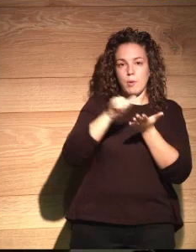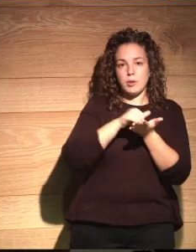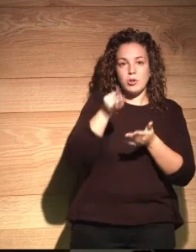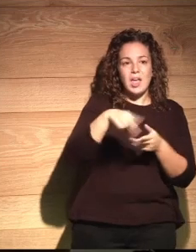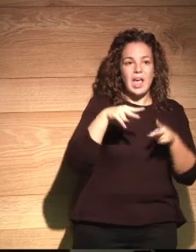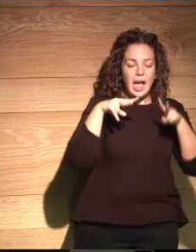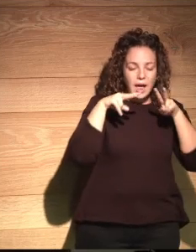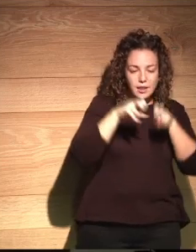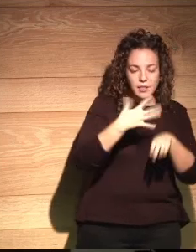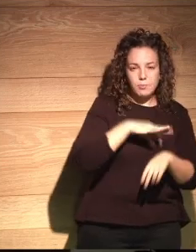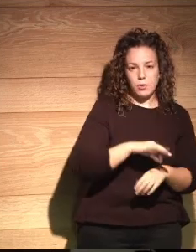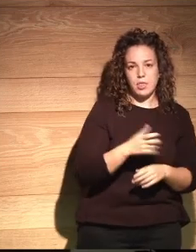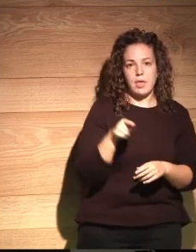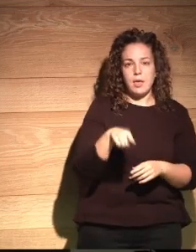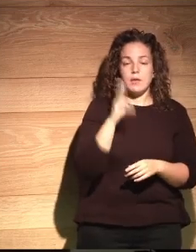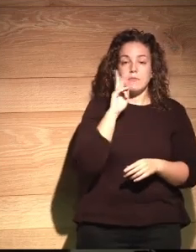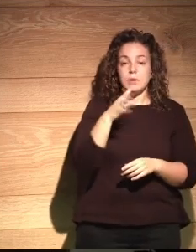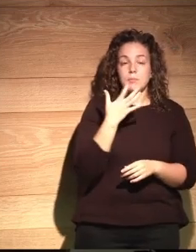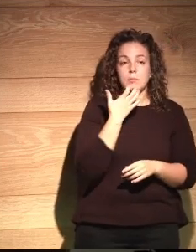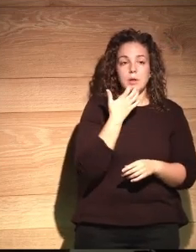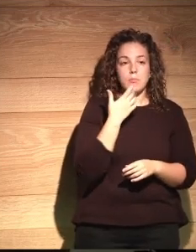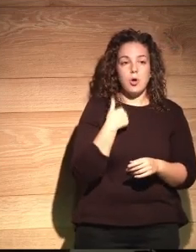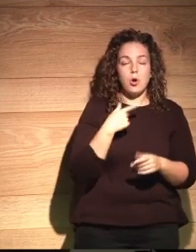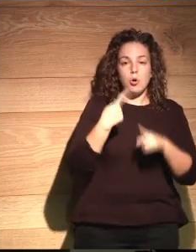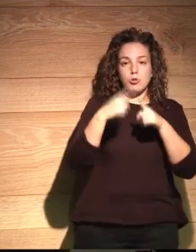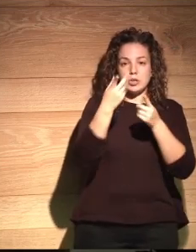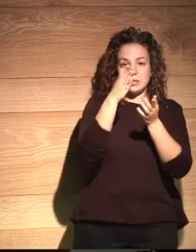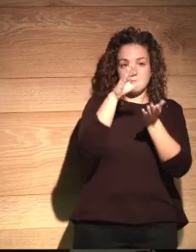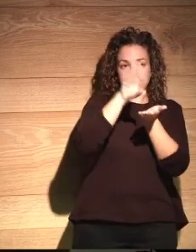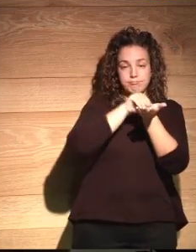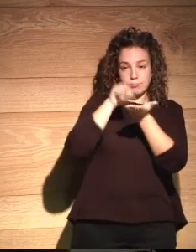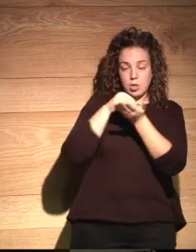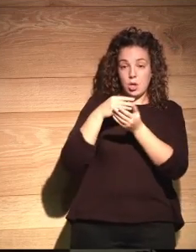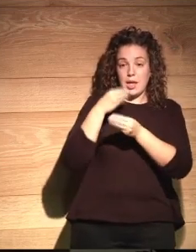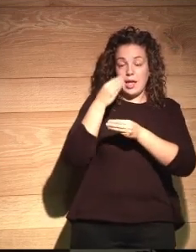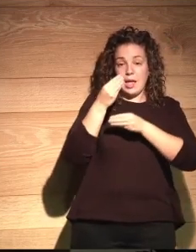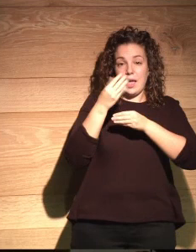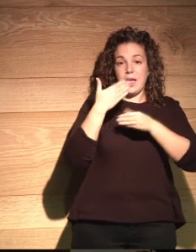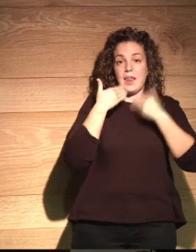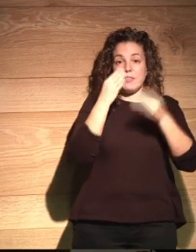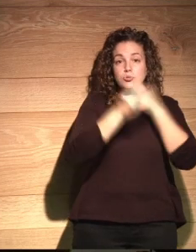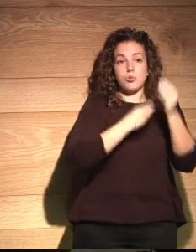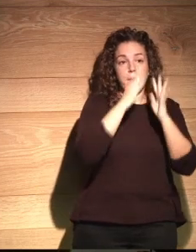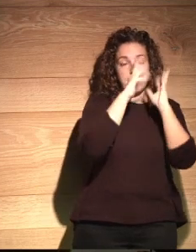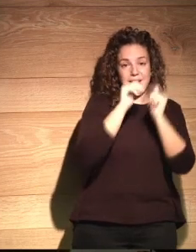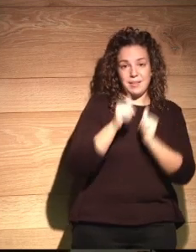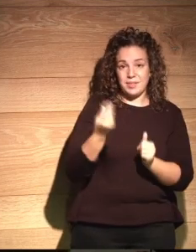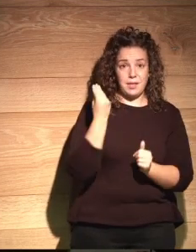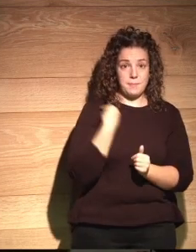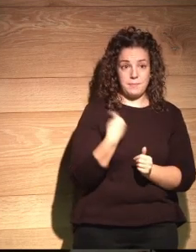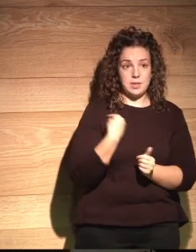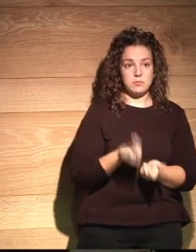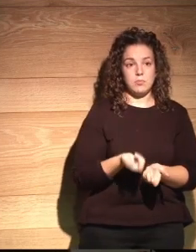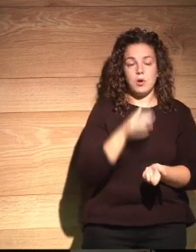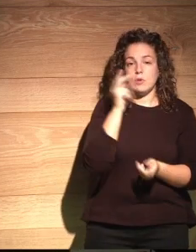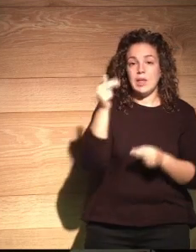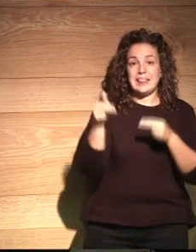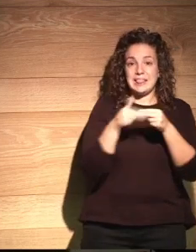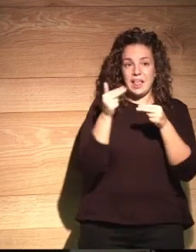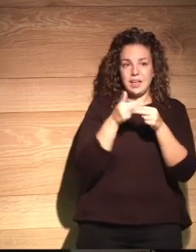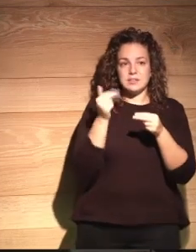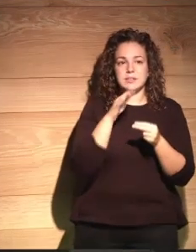how you can use mathematics potentially for improving the city. So that's the same data in New York. Every taxi here, dot is a pickup